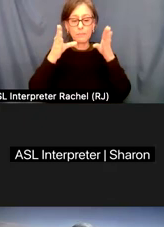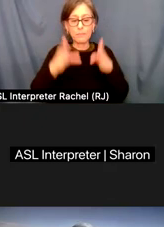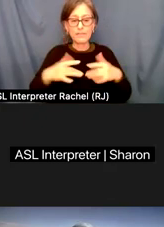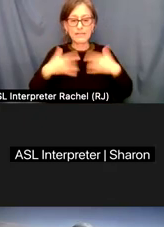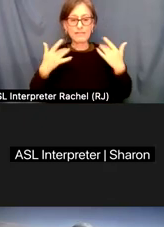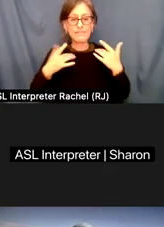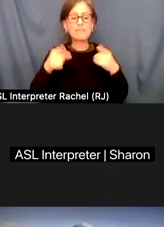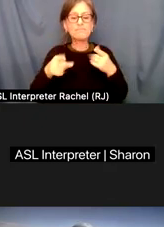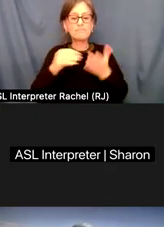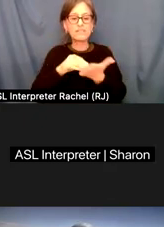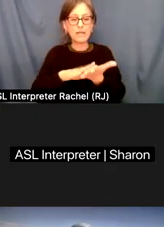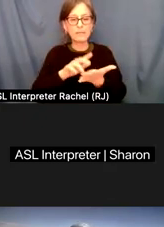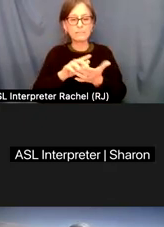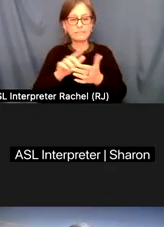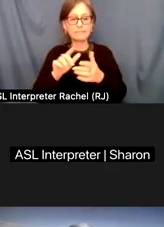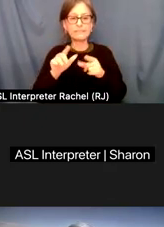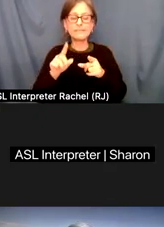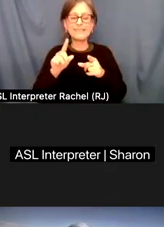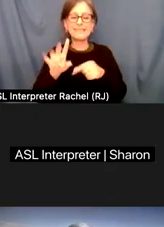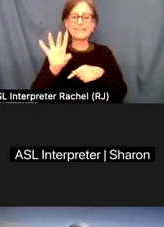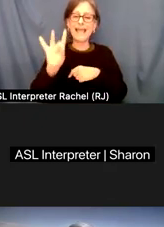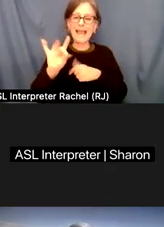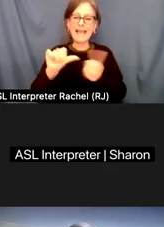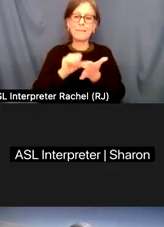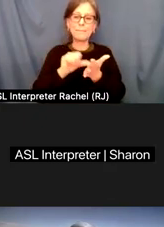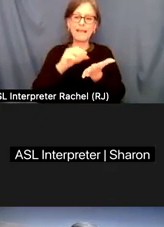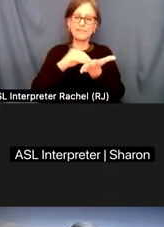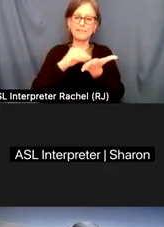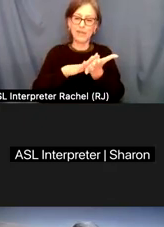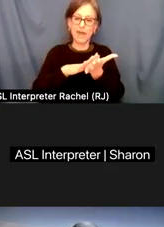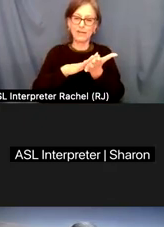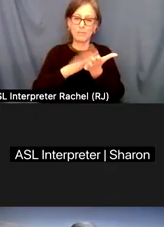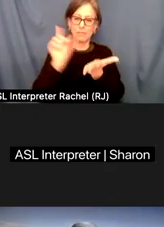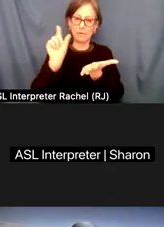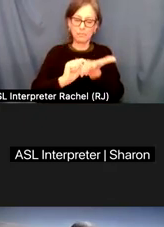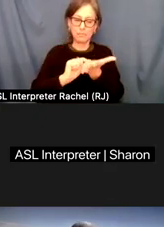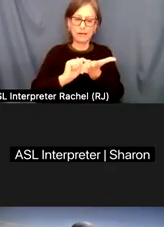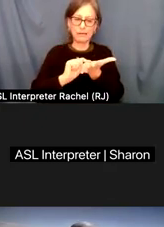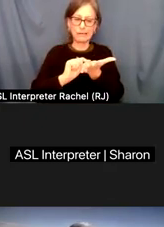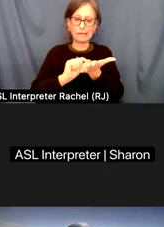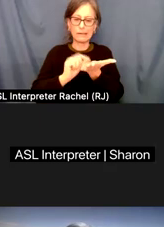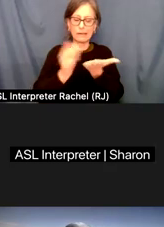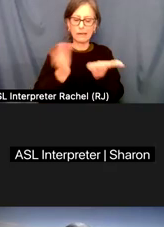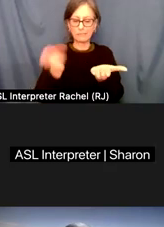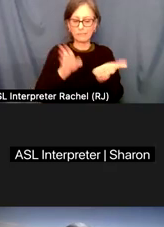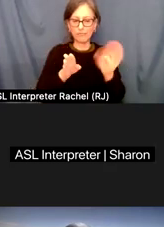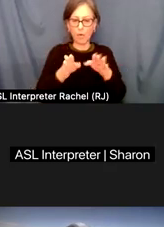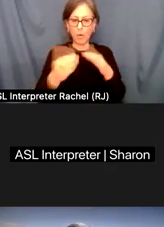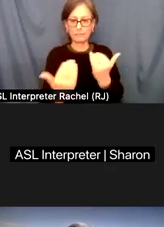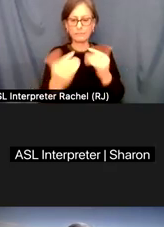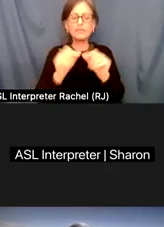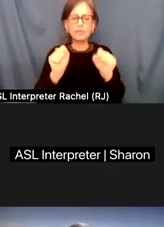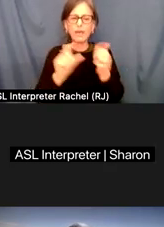This document on the left is an 8-page document that we print in a kind of a quad fold way, but you can also print it